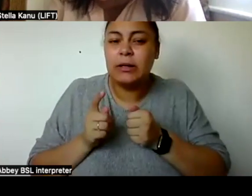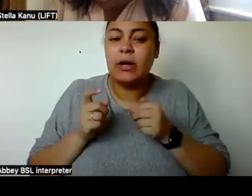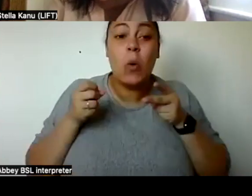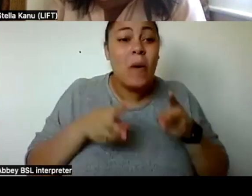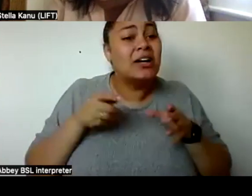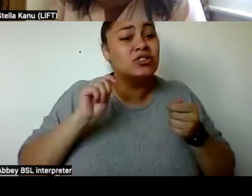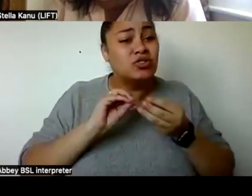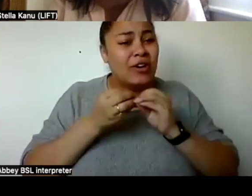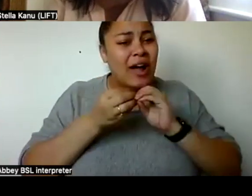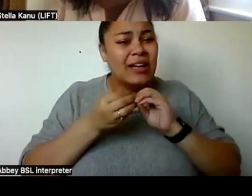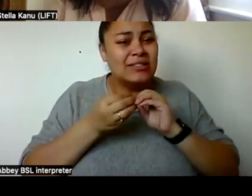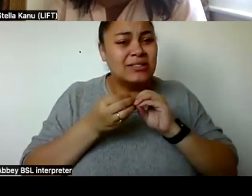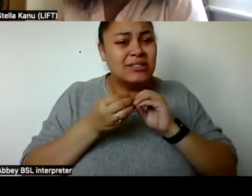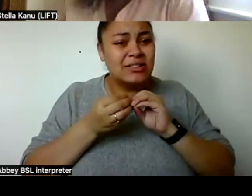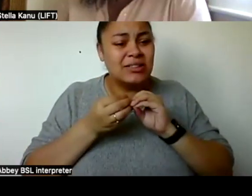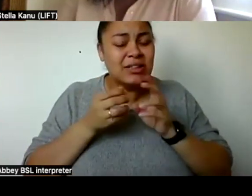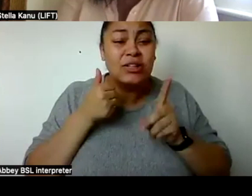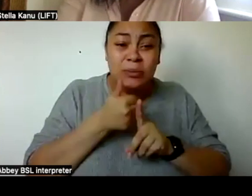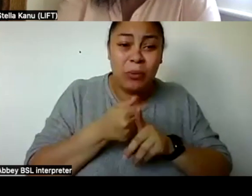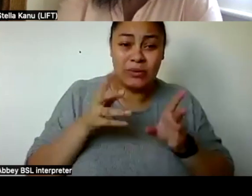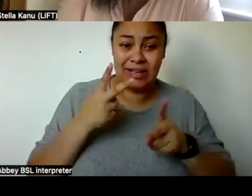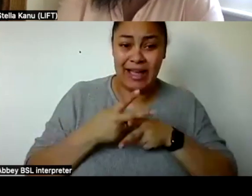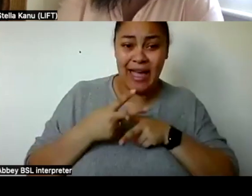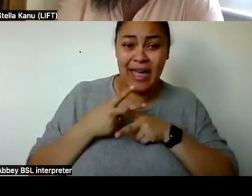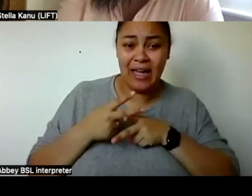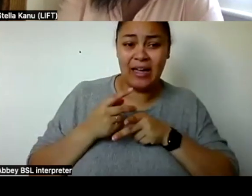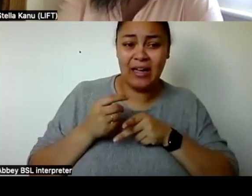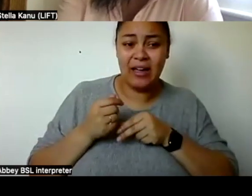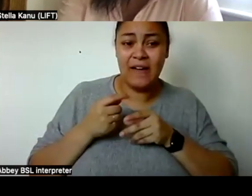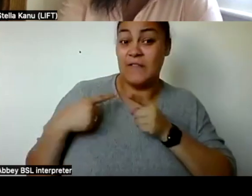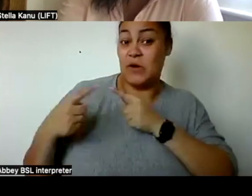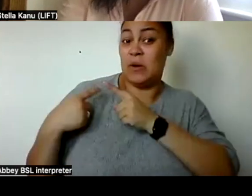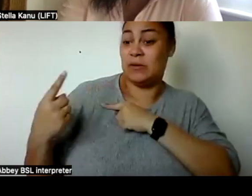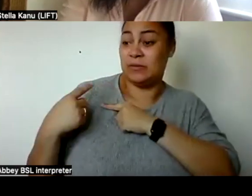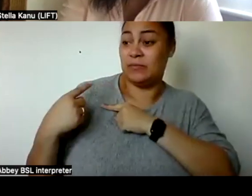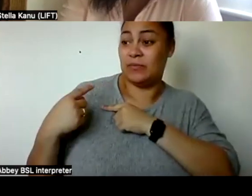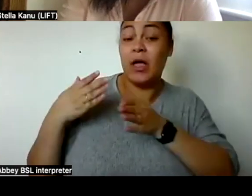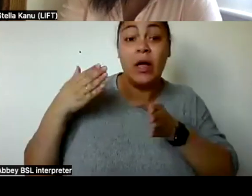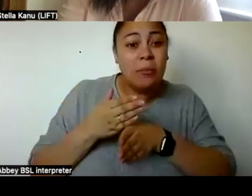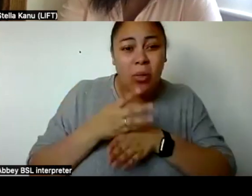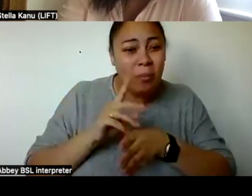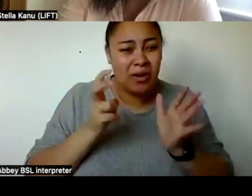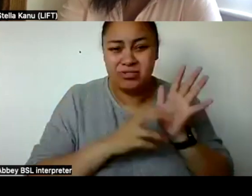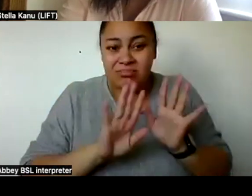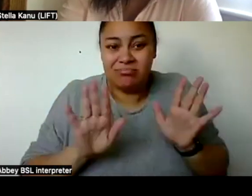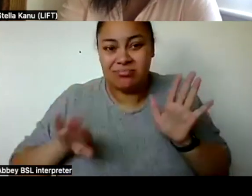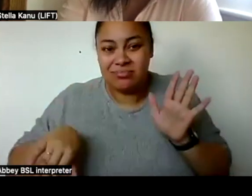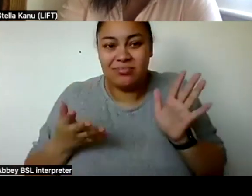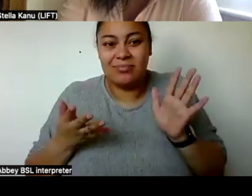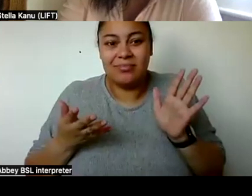create parity of support and care for people, regardless of the employment contract that they have with